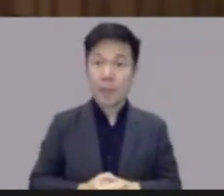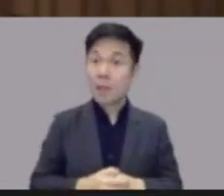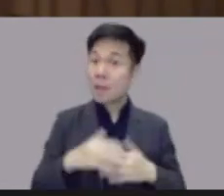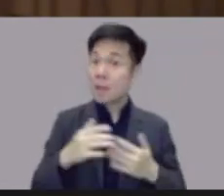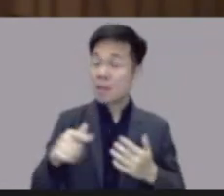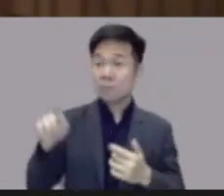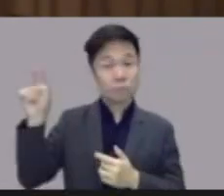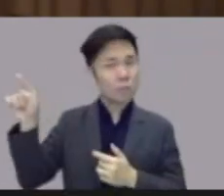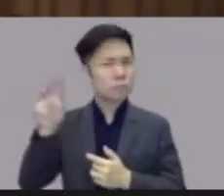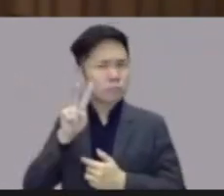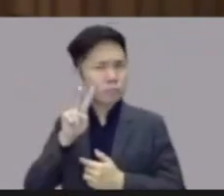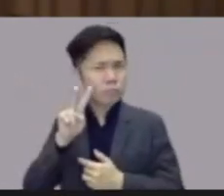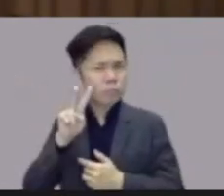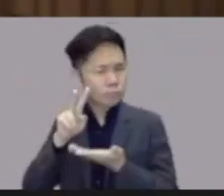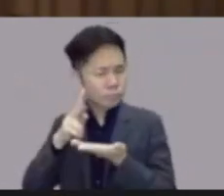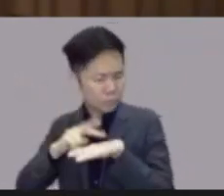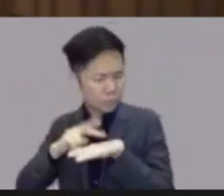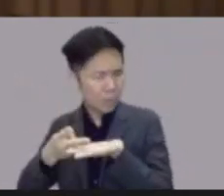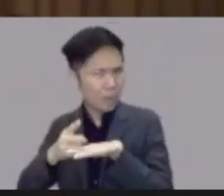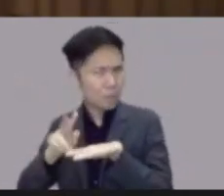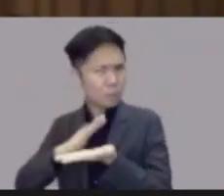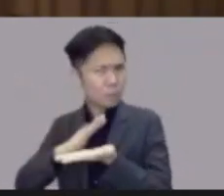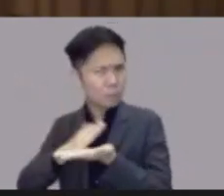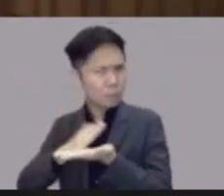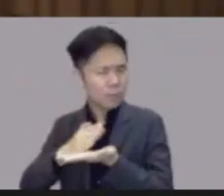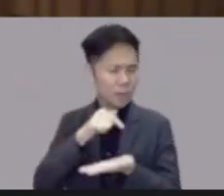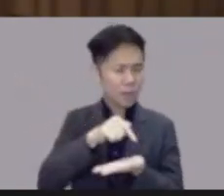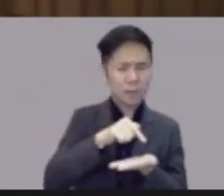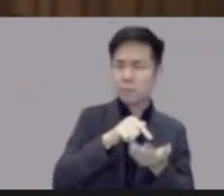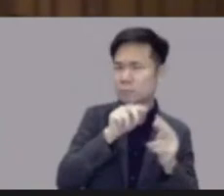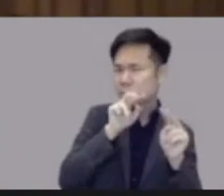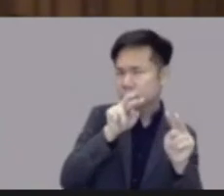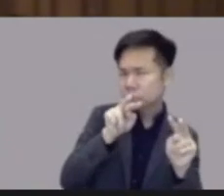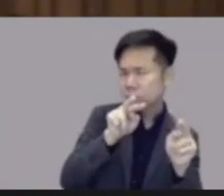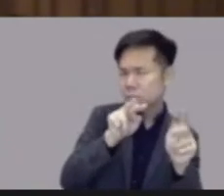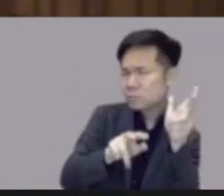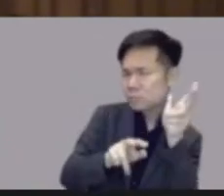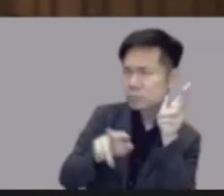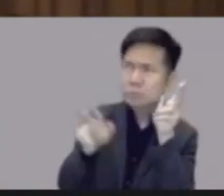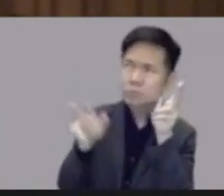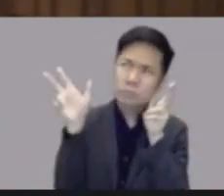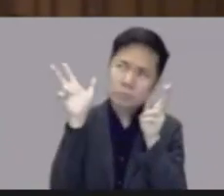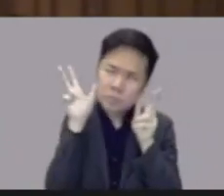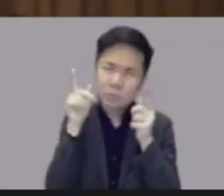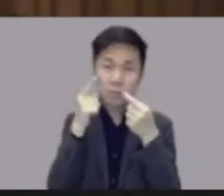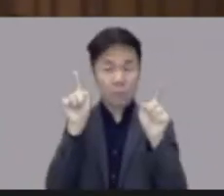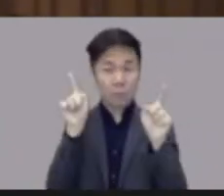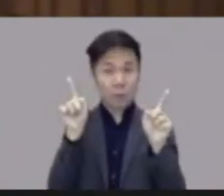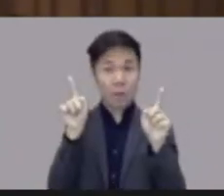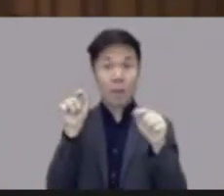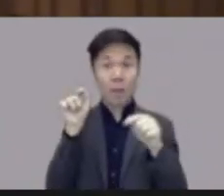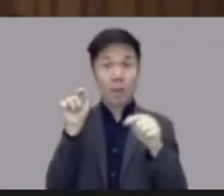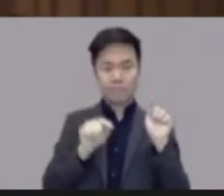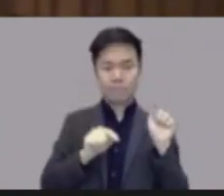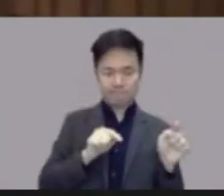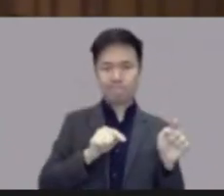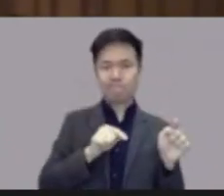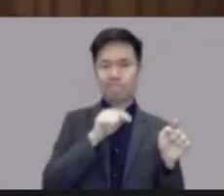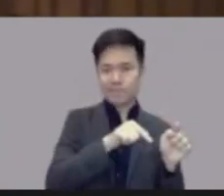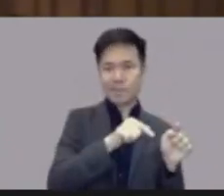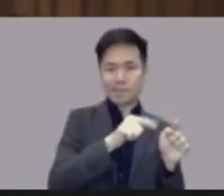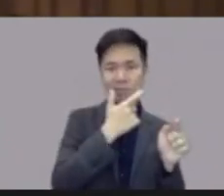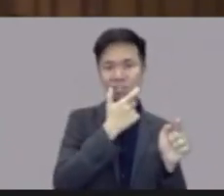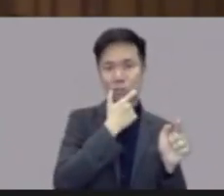and the speech or intervention in the original language the latter shall prevail in addition